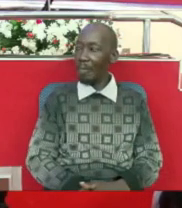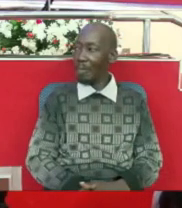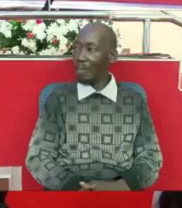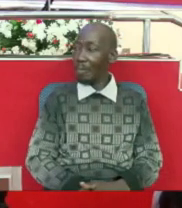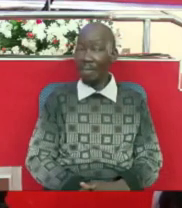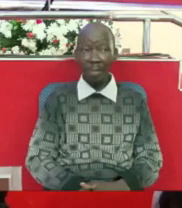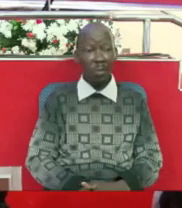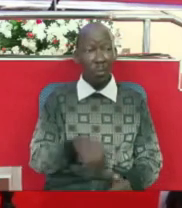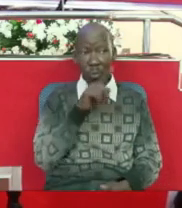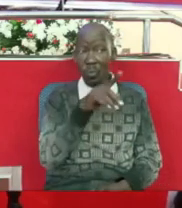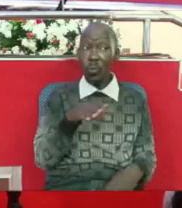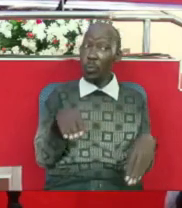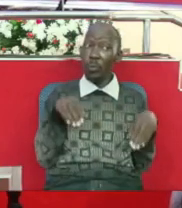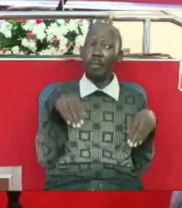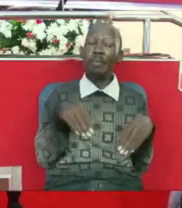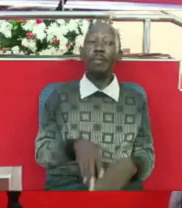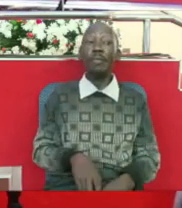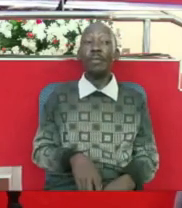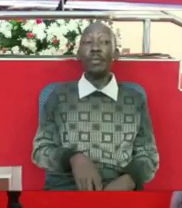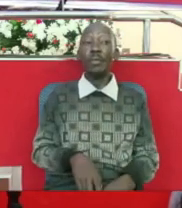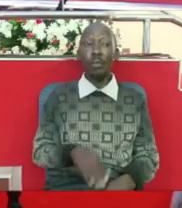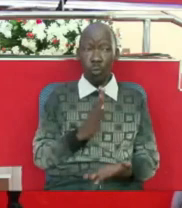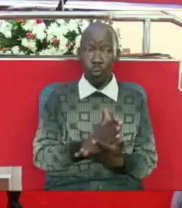You wait. Don't you?